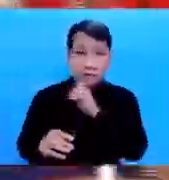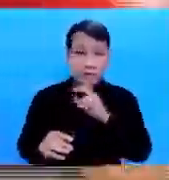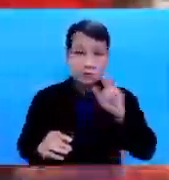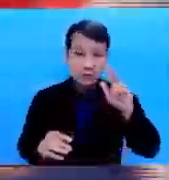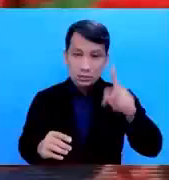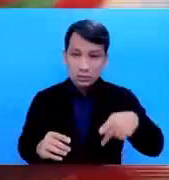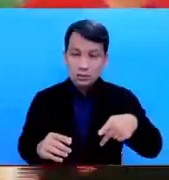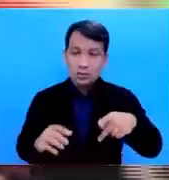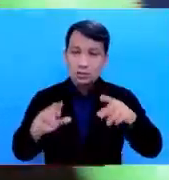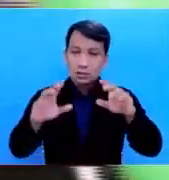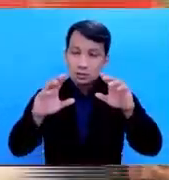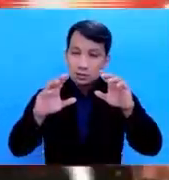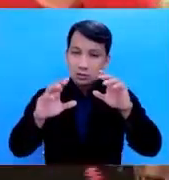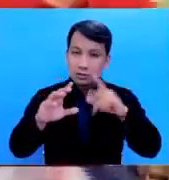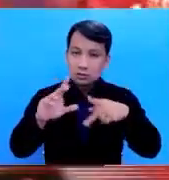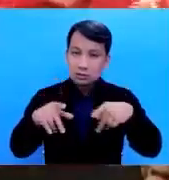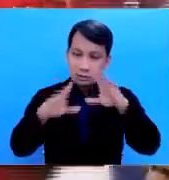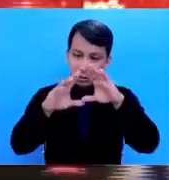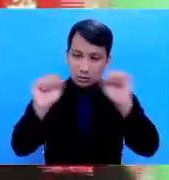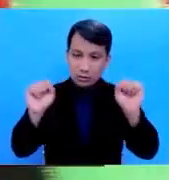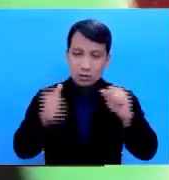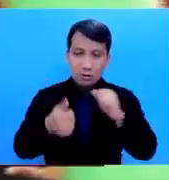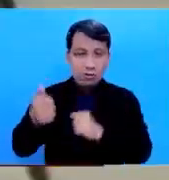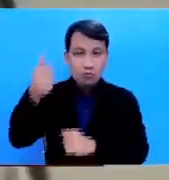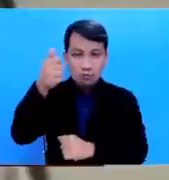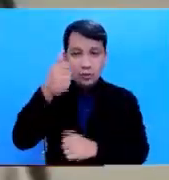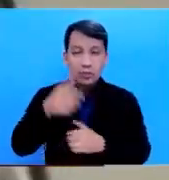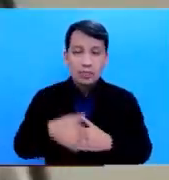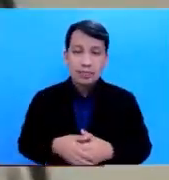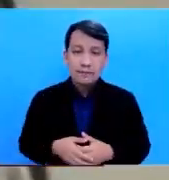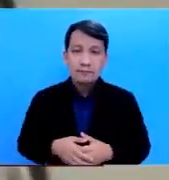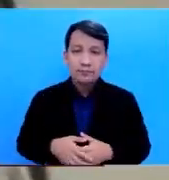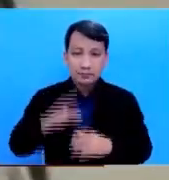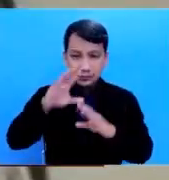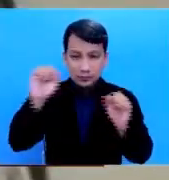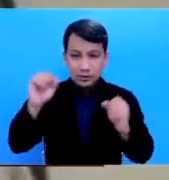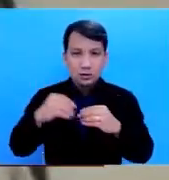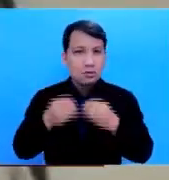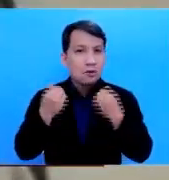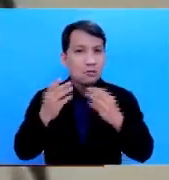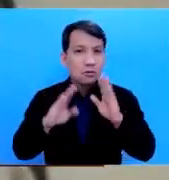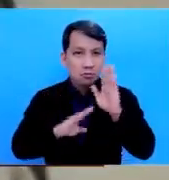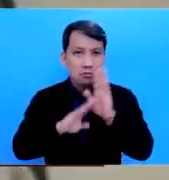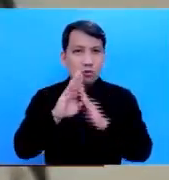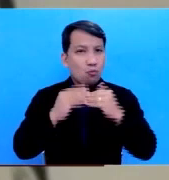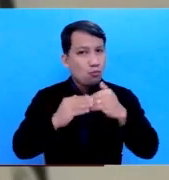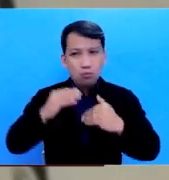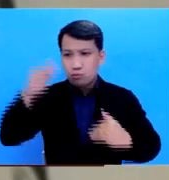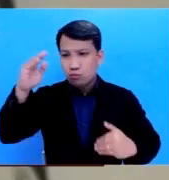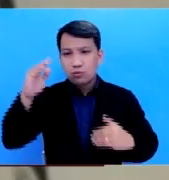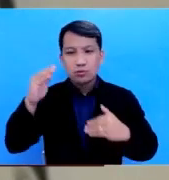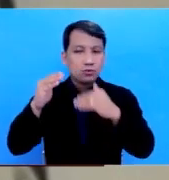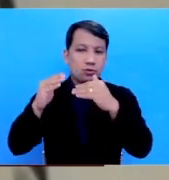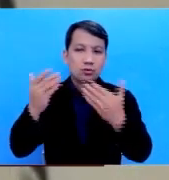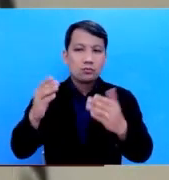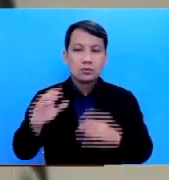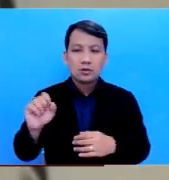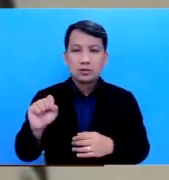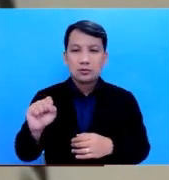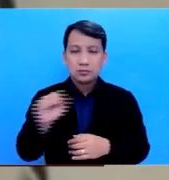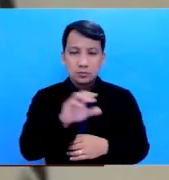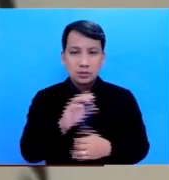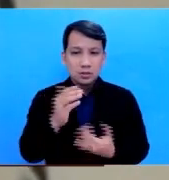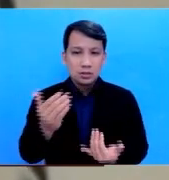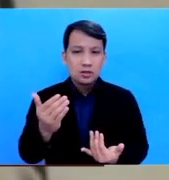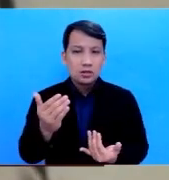winner in this election by a landslide, and usually the Supreme Court